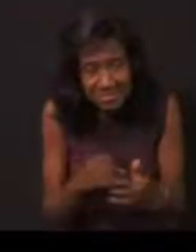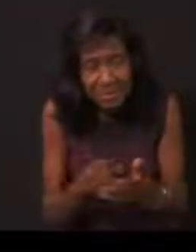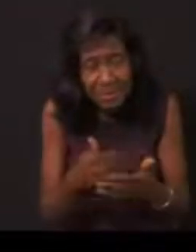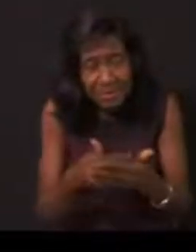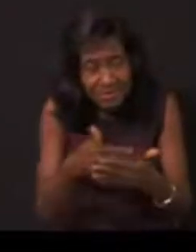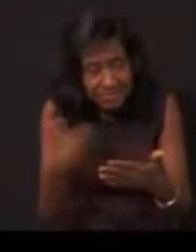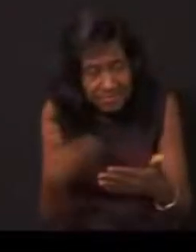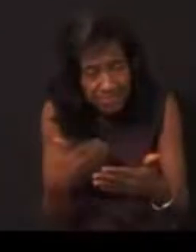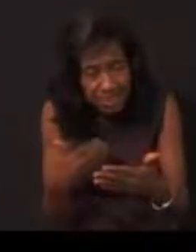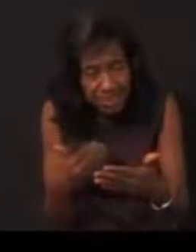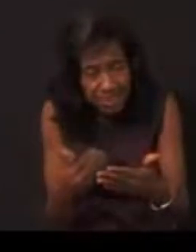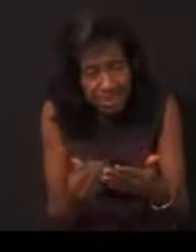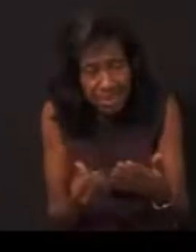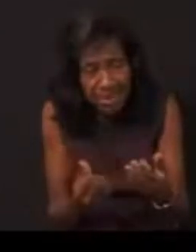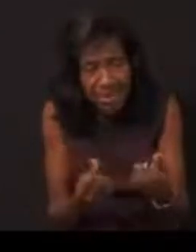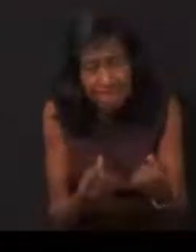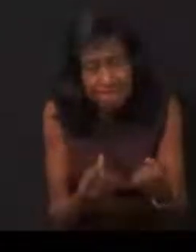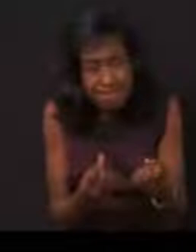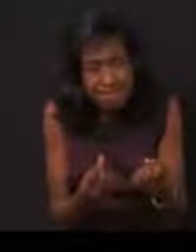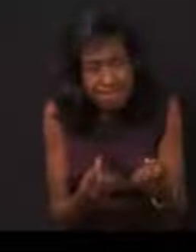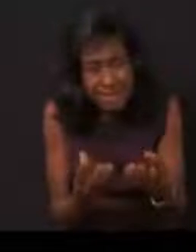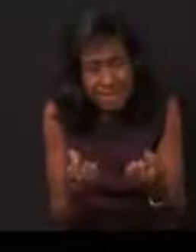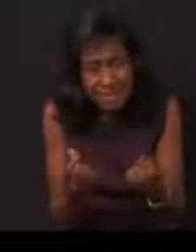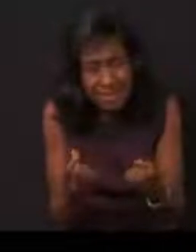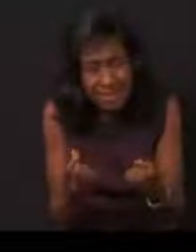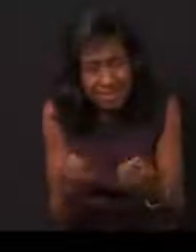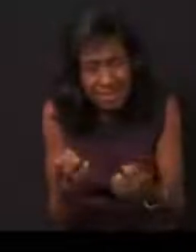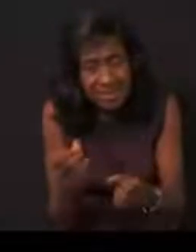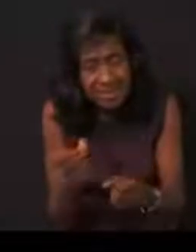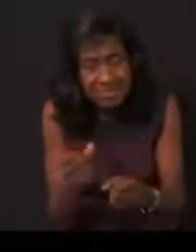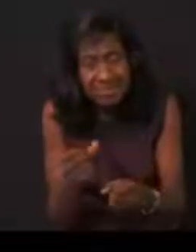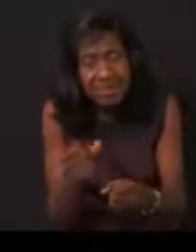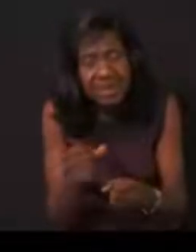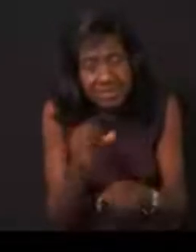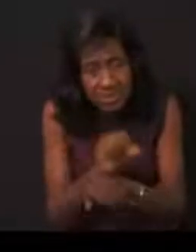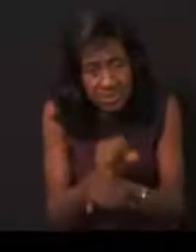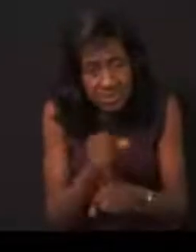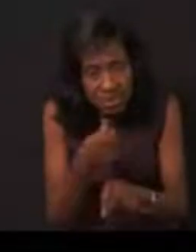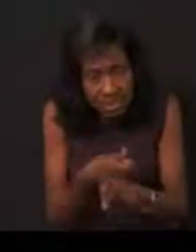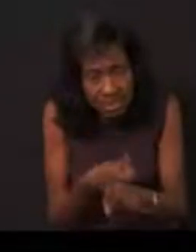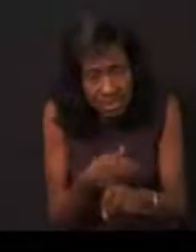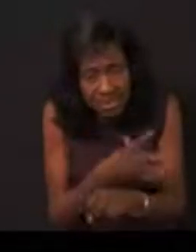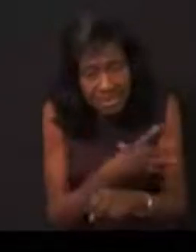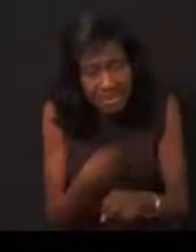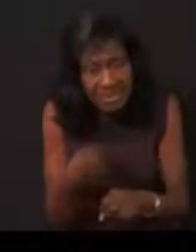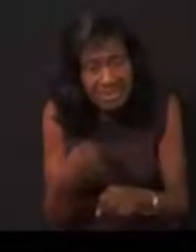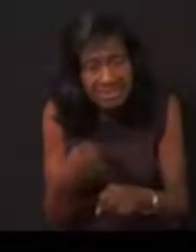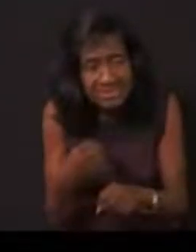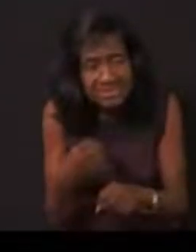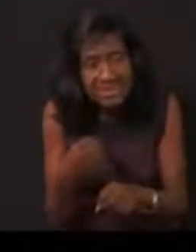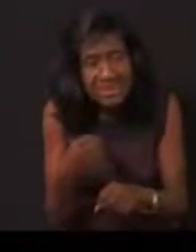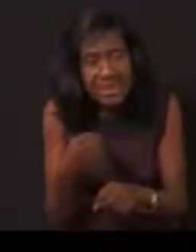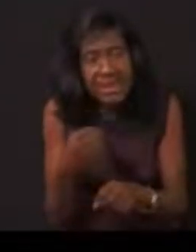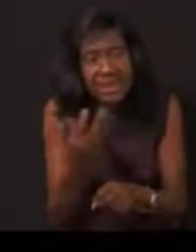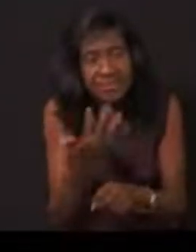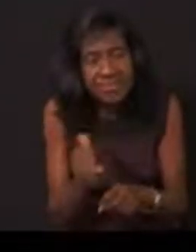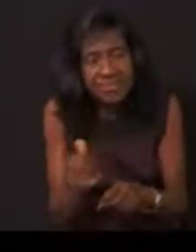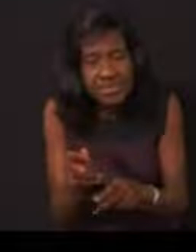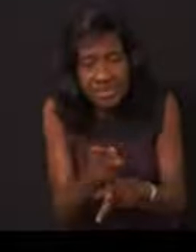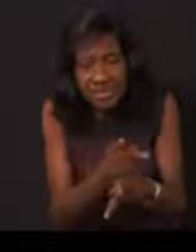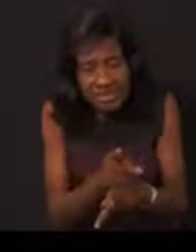great demand and strains pretty much in real time. And in the center of the response in caring for